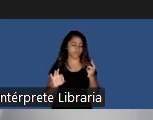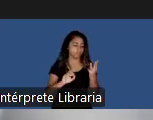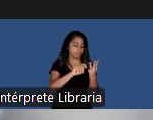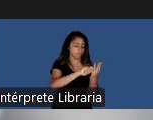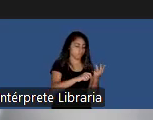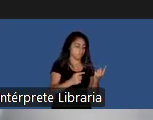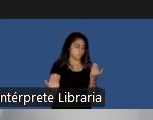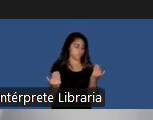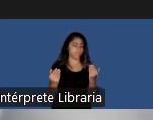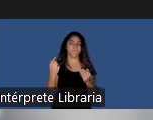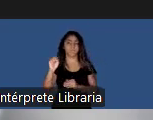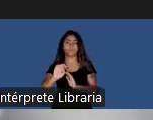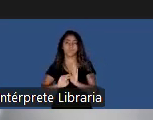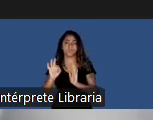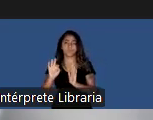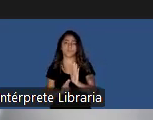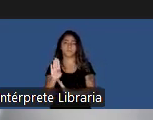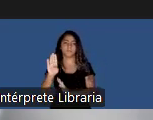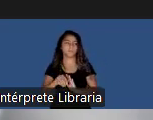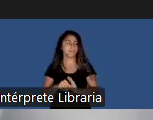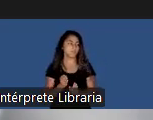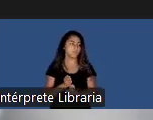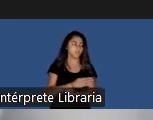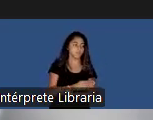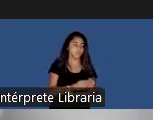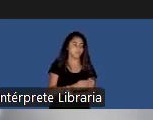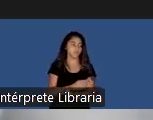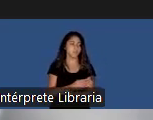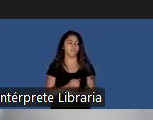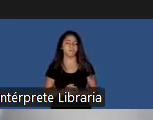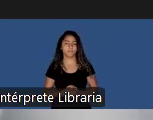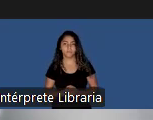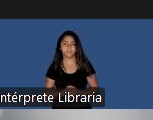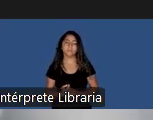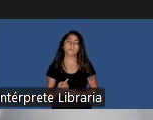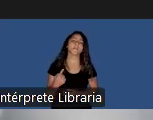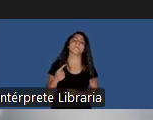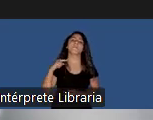to second quarter. So we are going on strong,